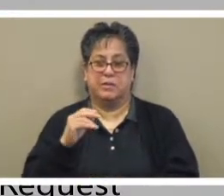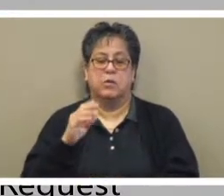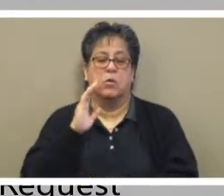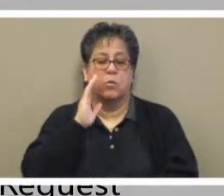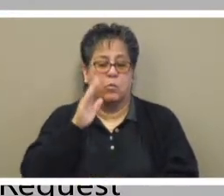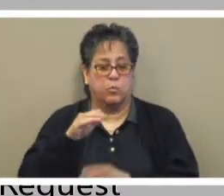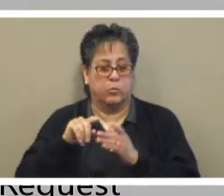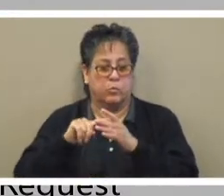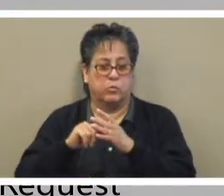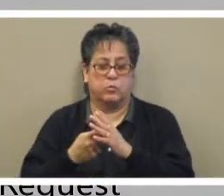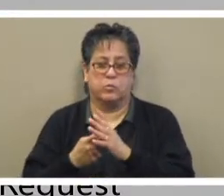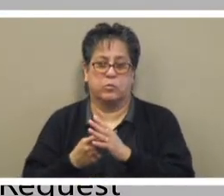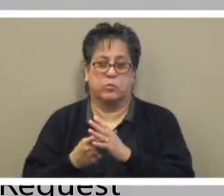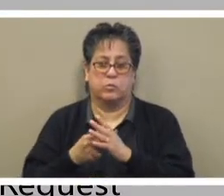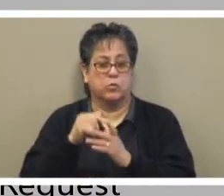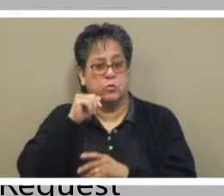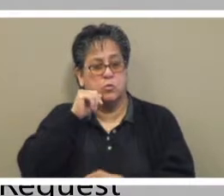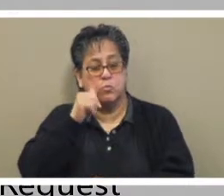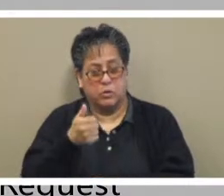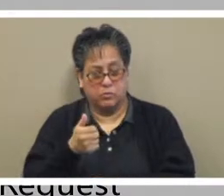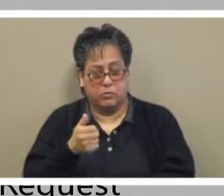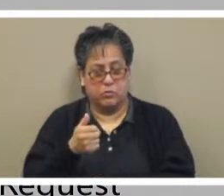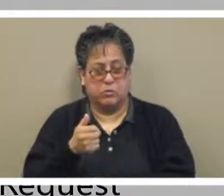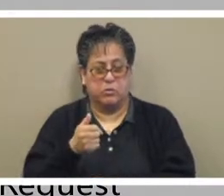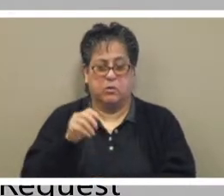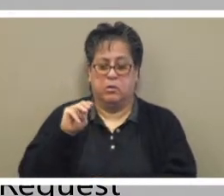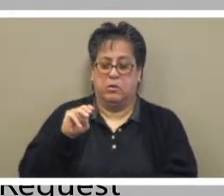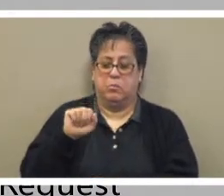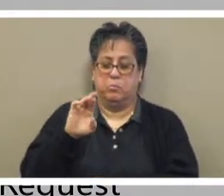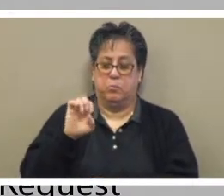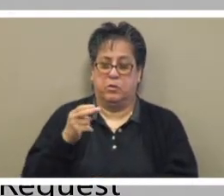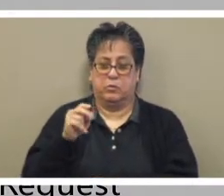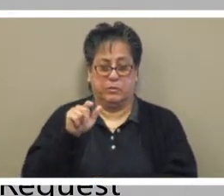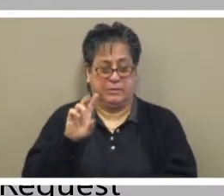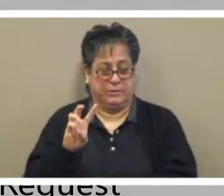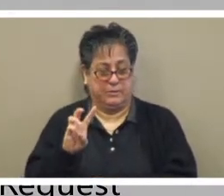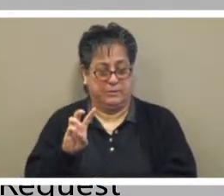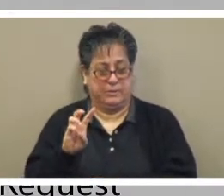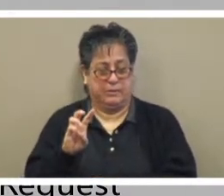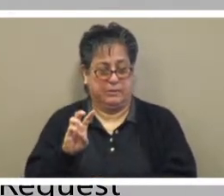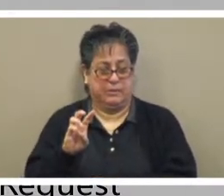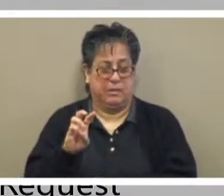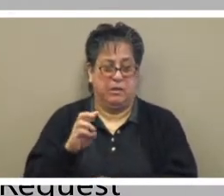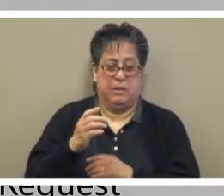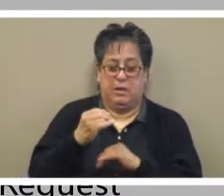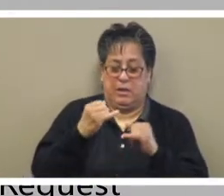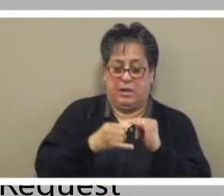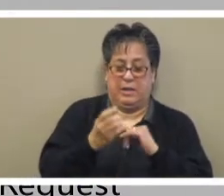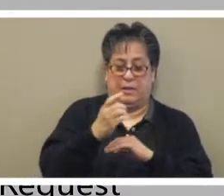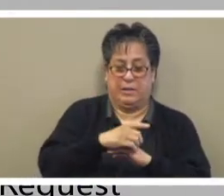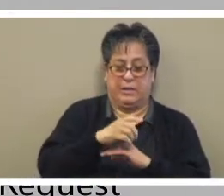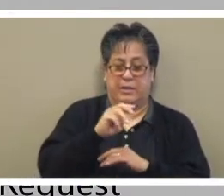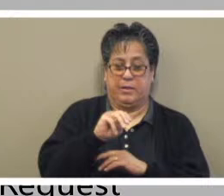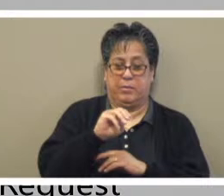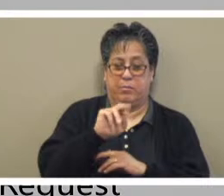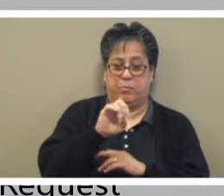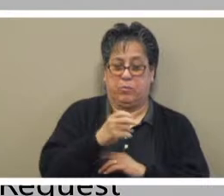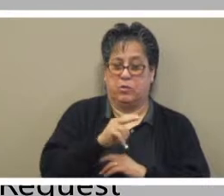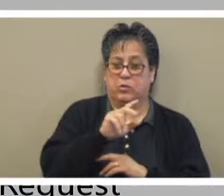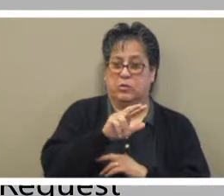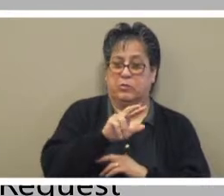kicked off tomorrow. We've got it for March 26th. The last day will be March